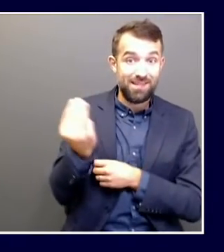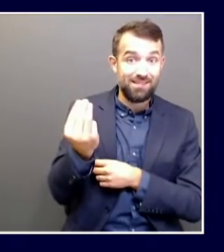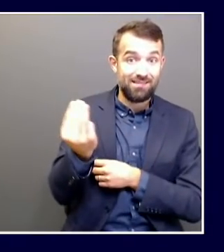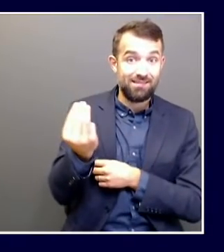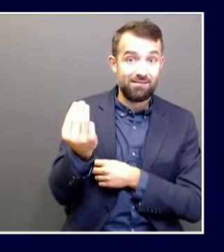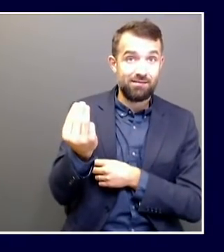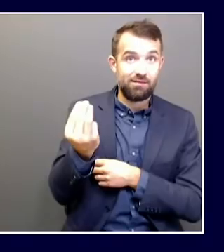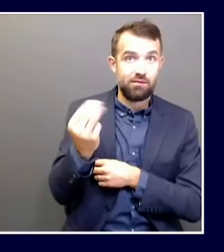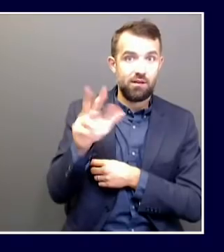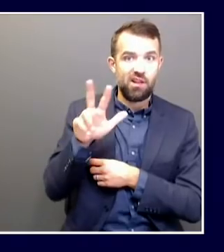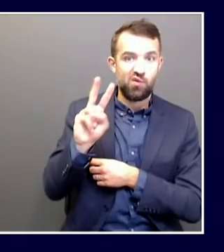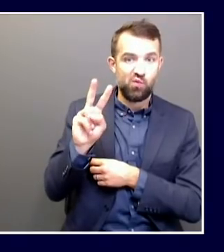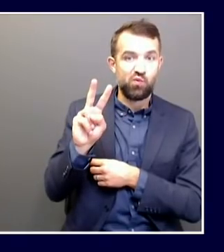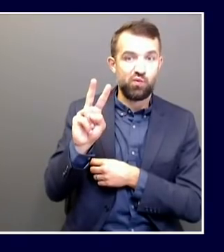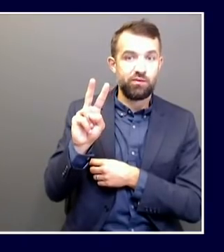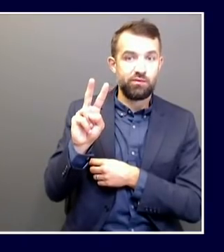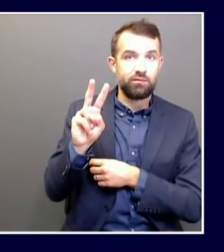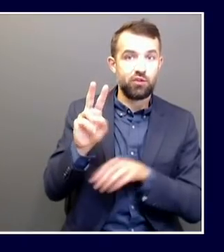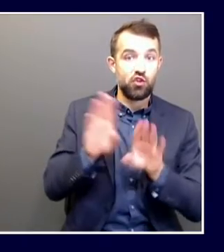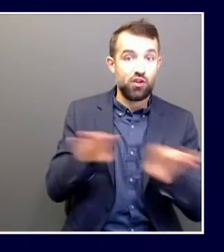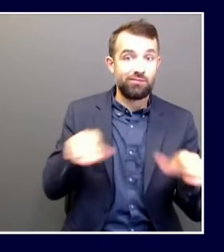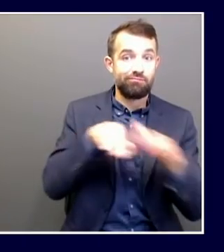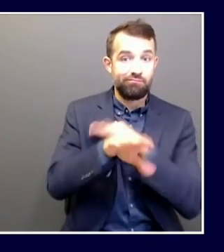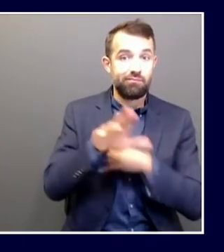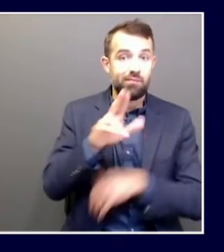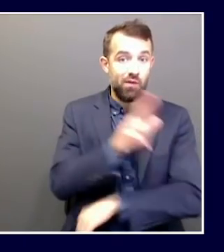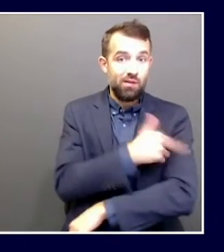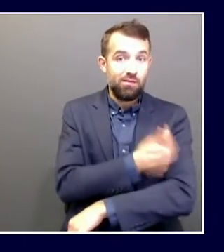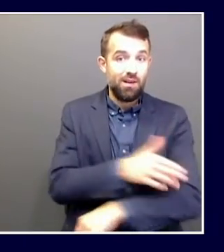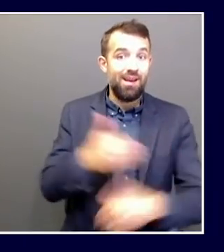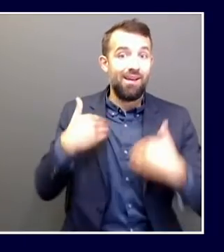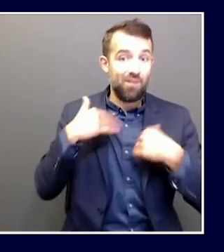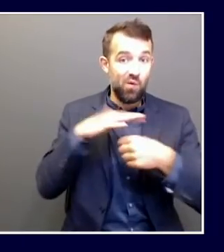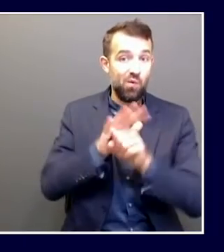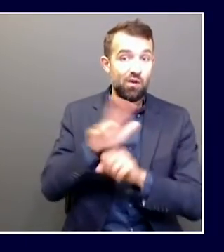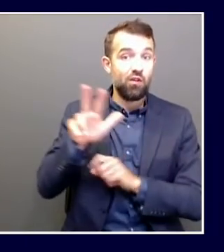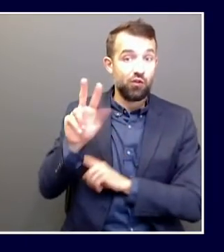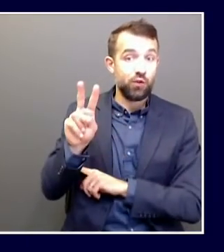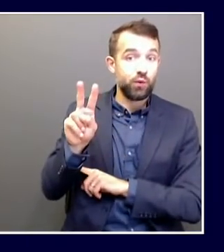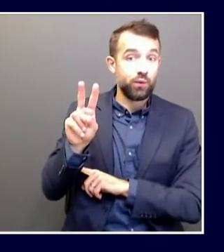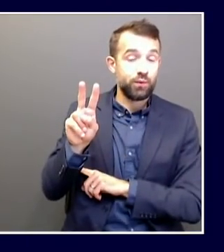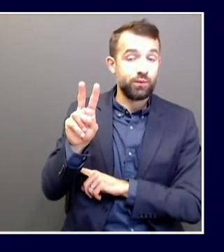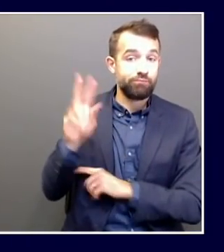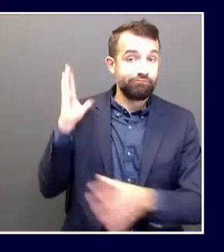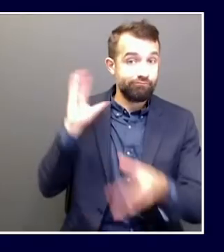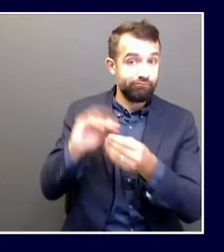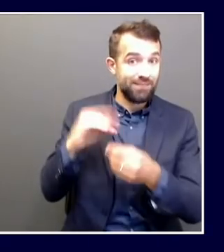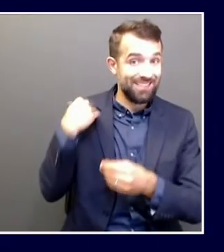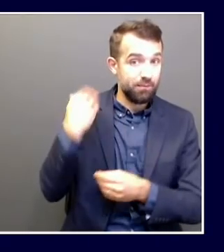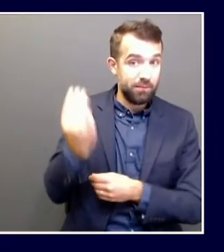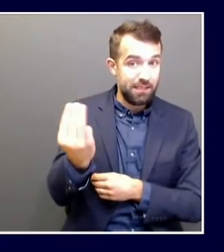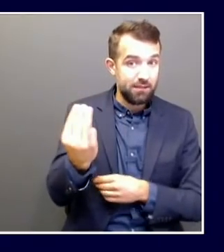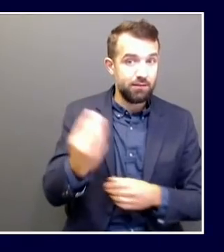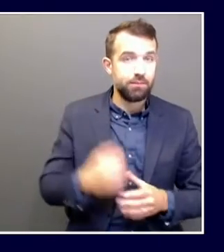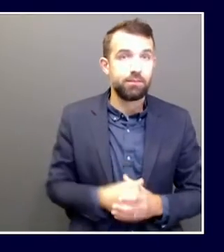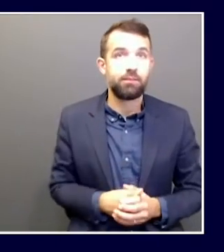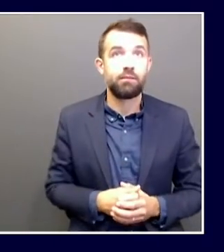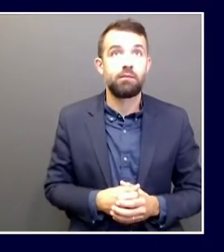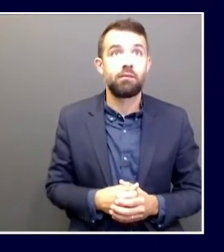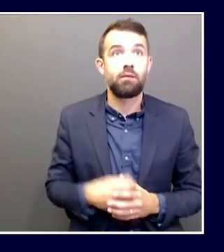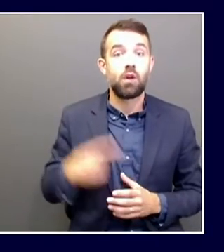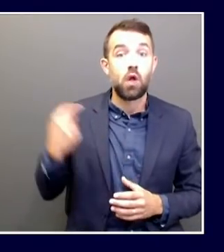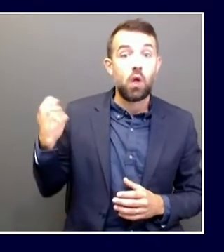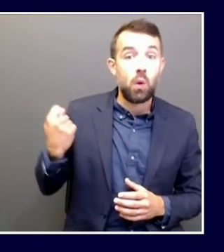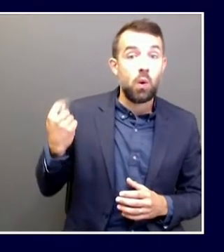right now. And so I don't want to give you numbers that are out of date, but as of Monday, it was 32. Okay,